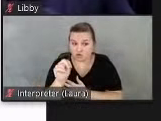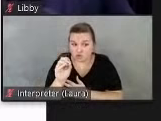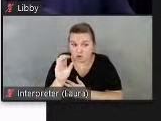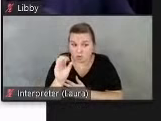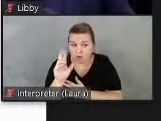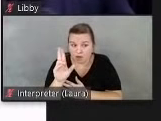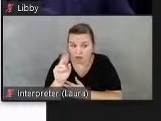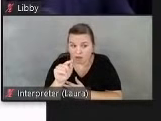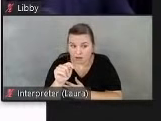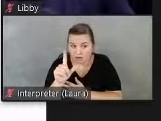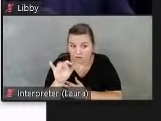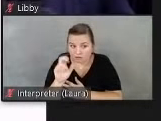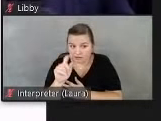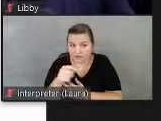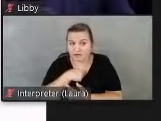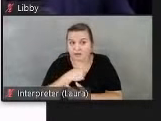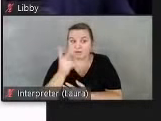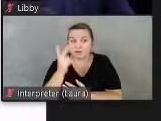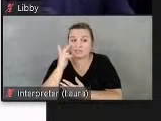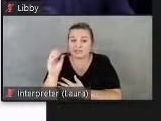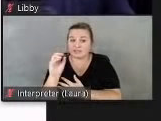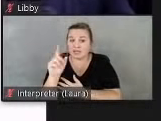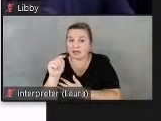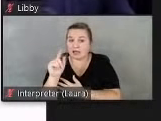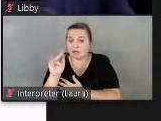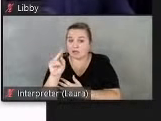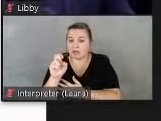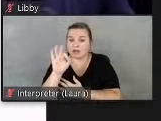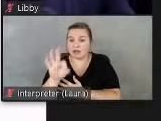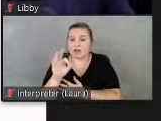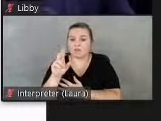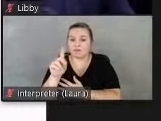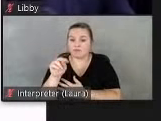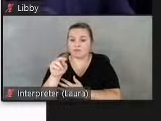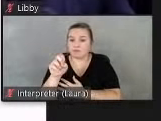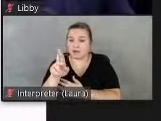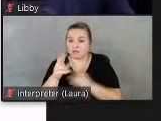see an outline of the skyline of Denver in the background. That's how close it is